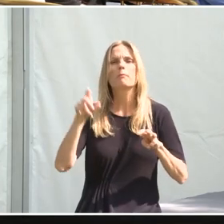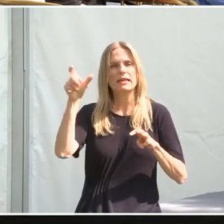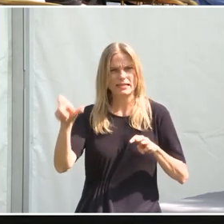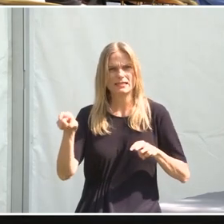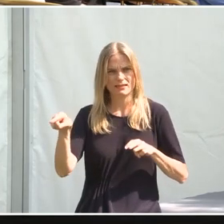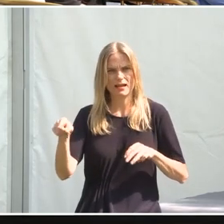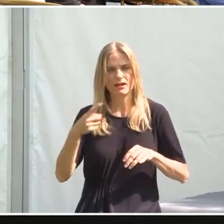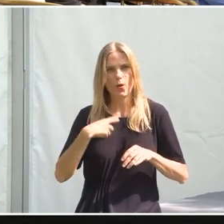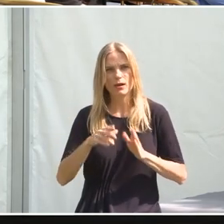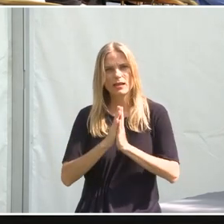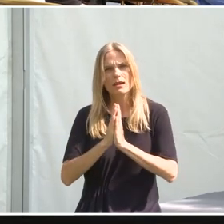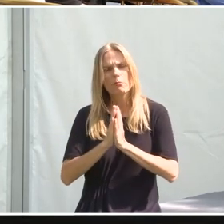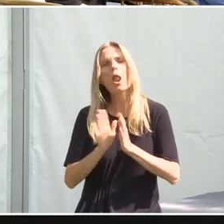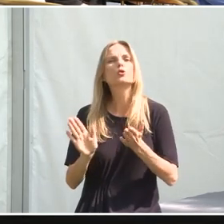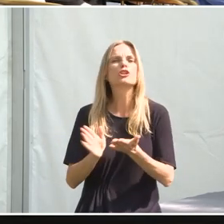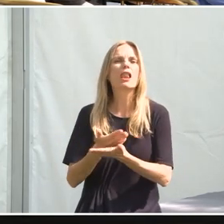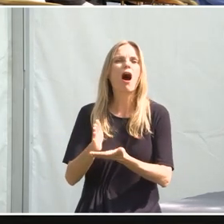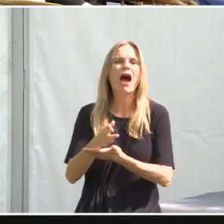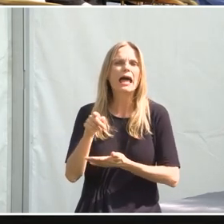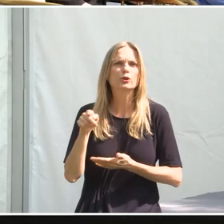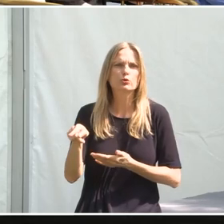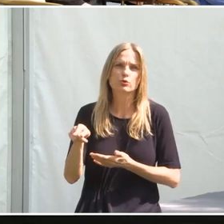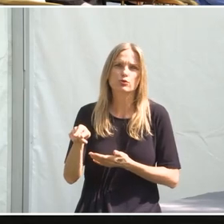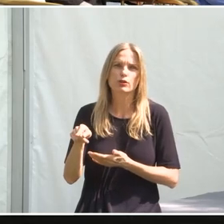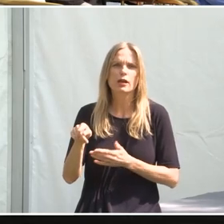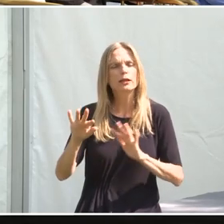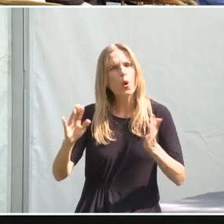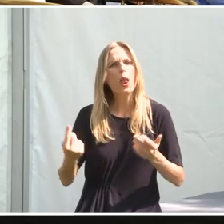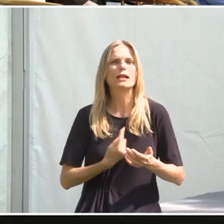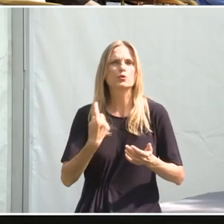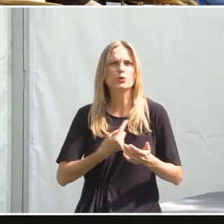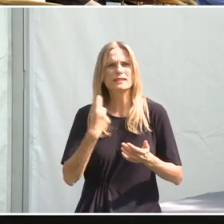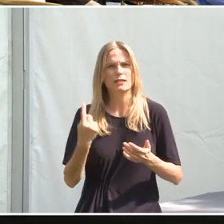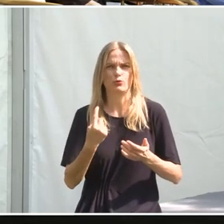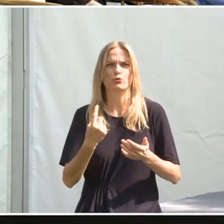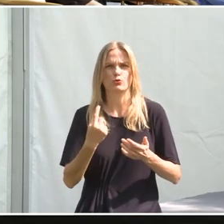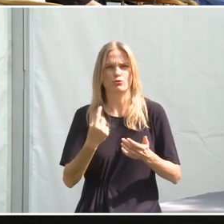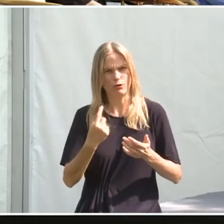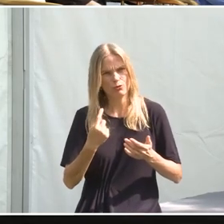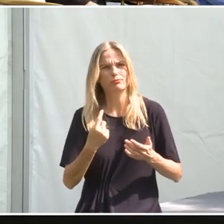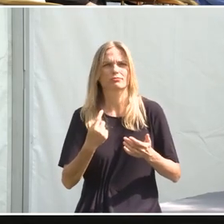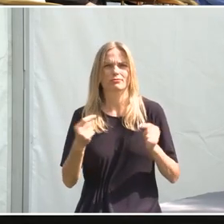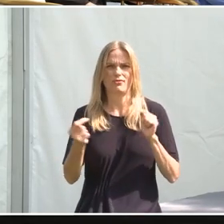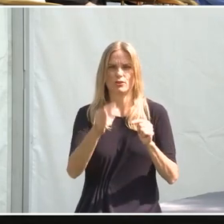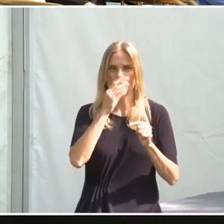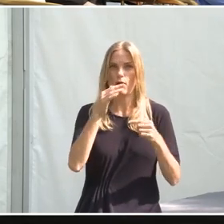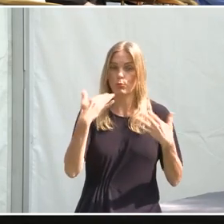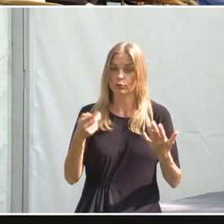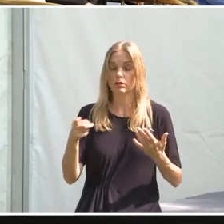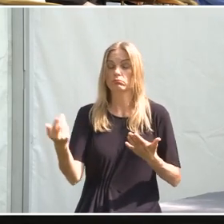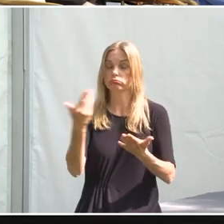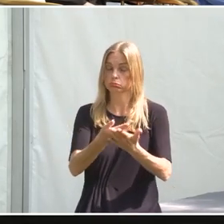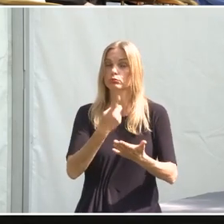them to give solutions to combat loneliness. And one of them was actually to make good online